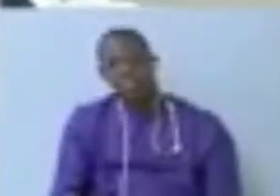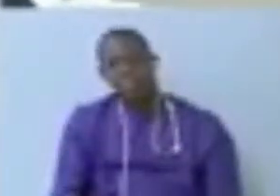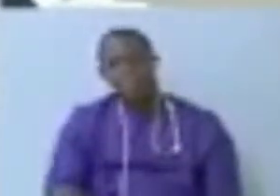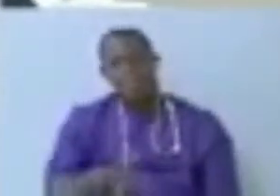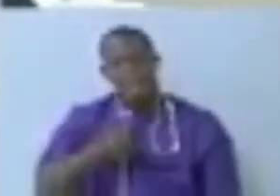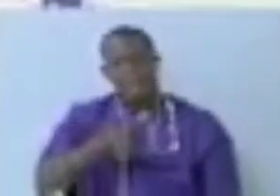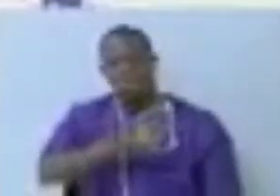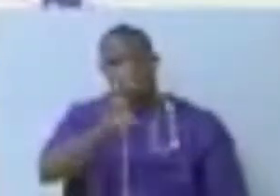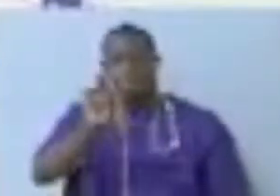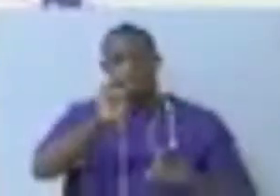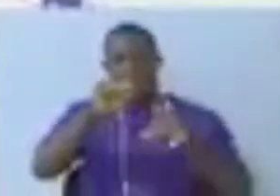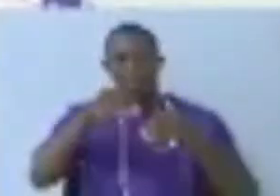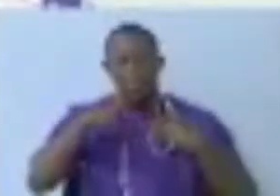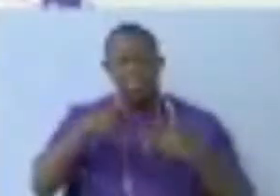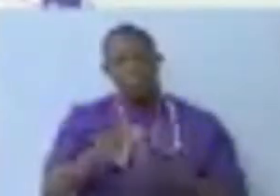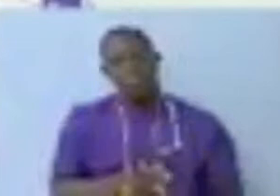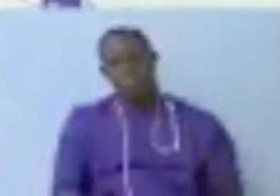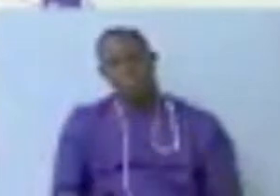disagree. Well,